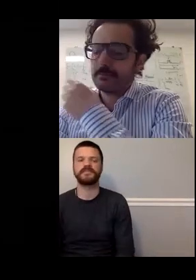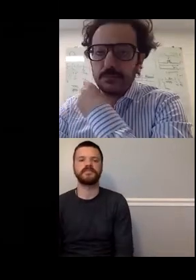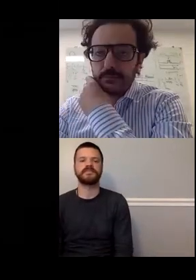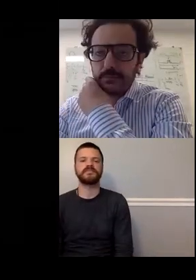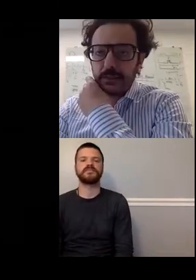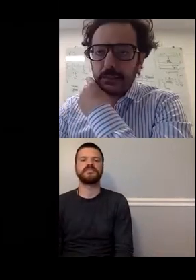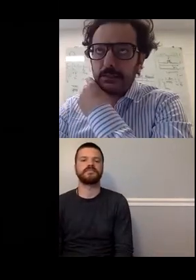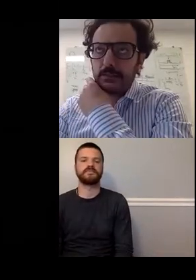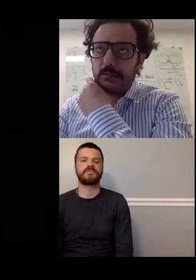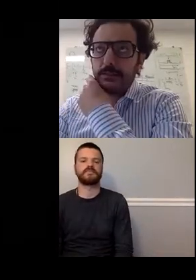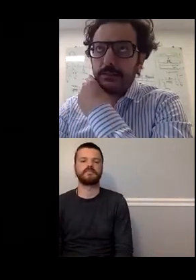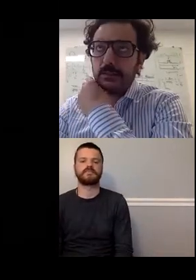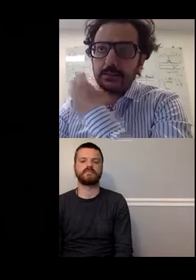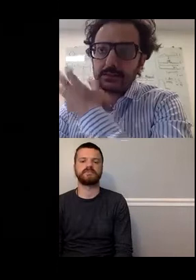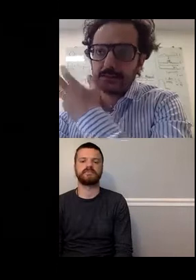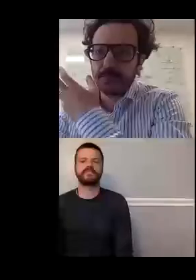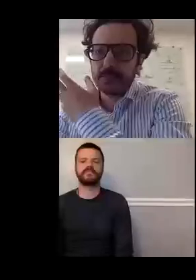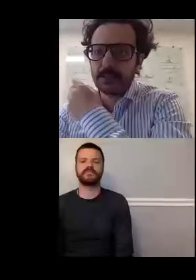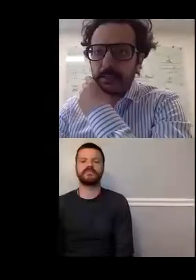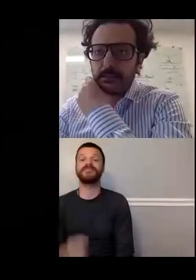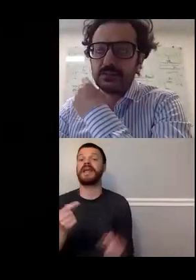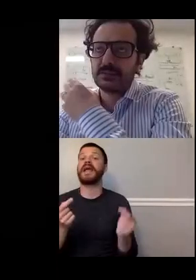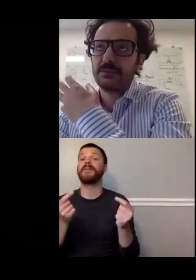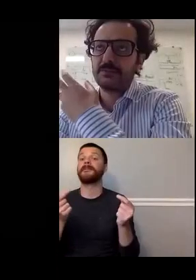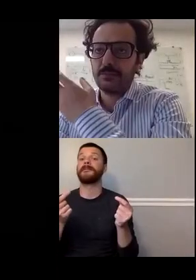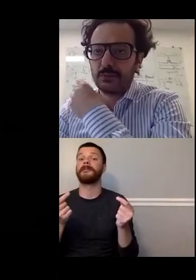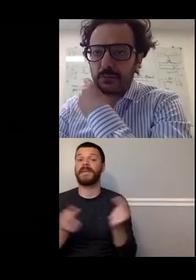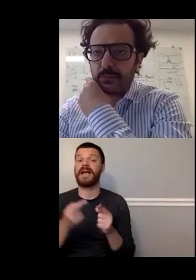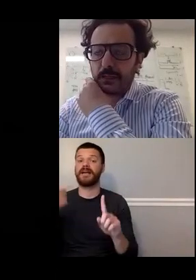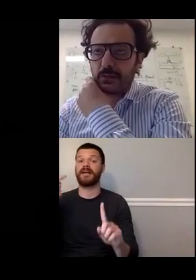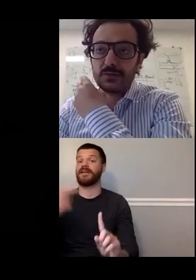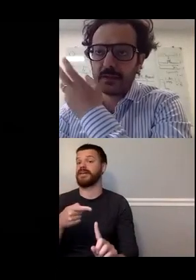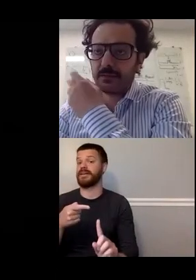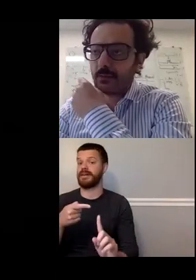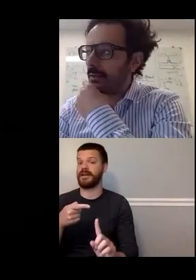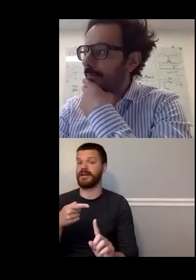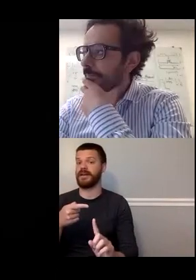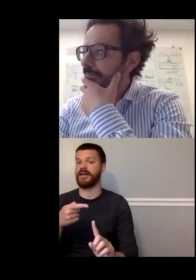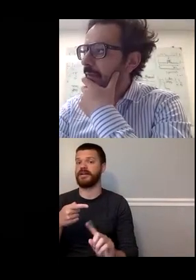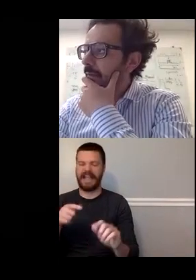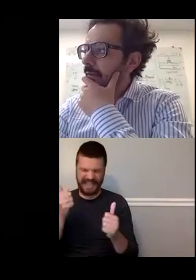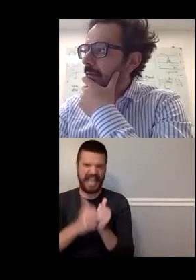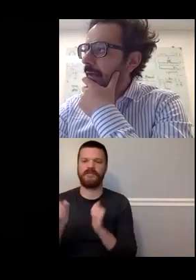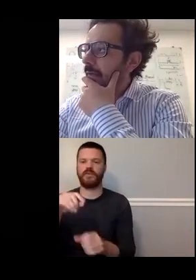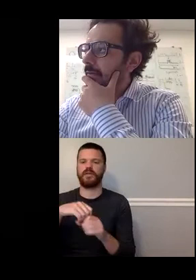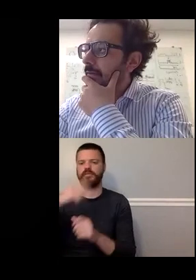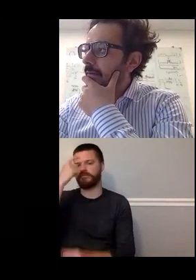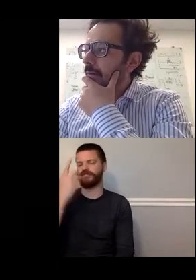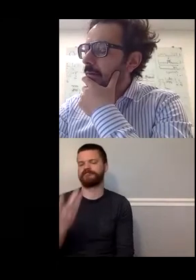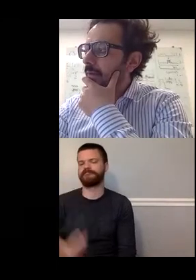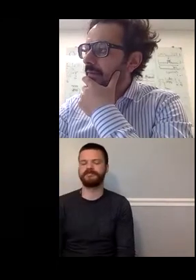highlights that pain is basically nociceptive input to the brain goes everywhere.